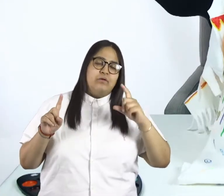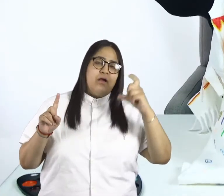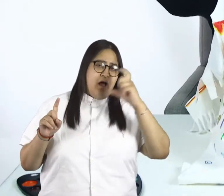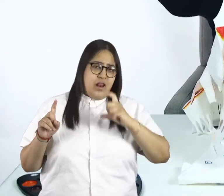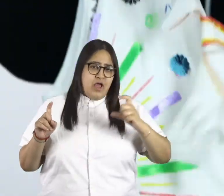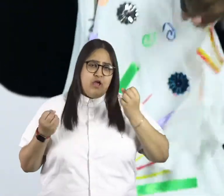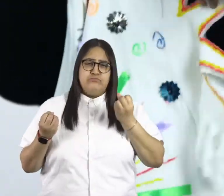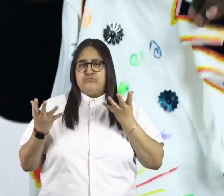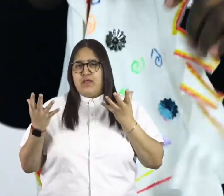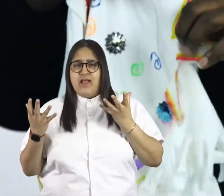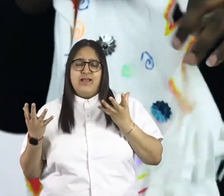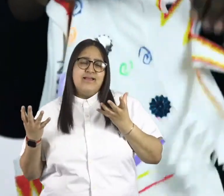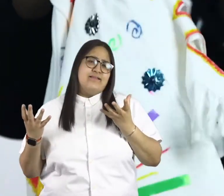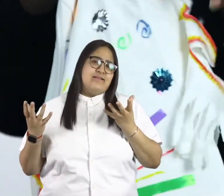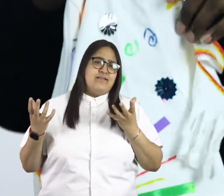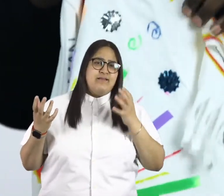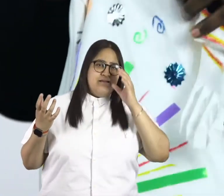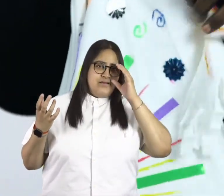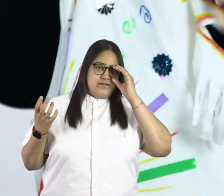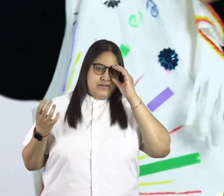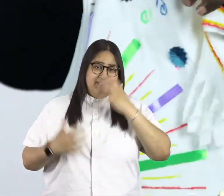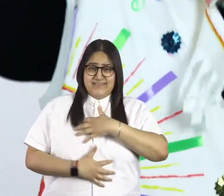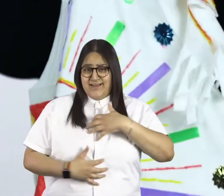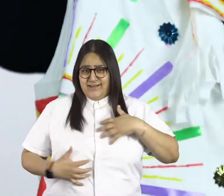tasseled sleeves and like tiger